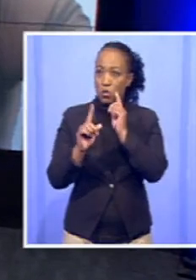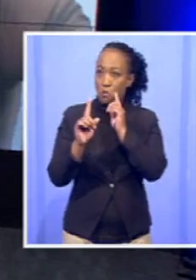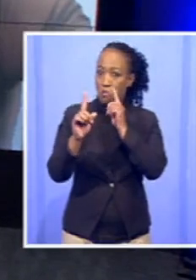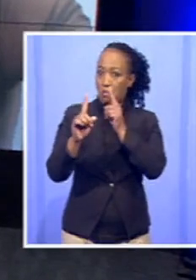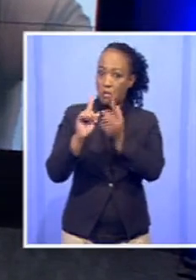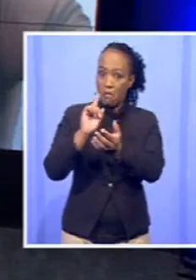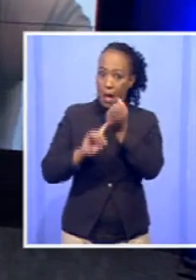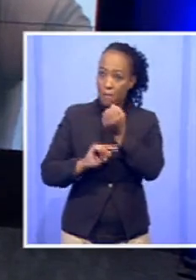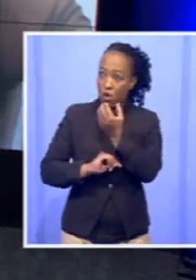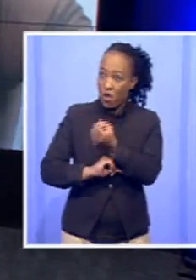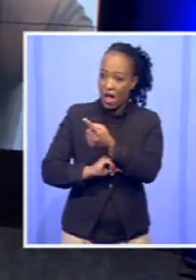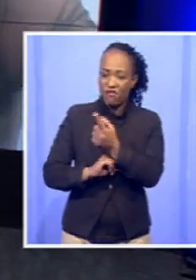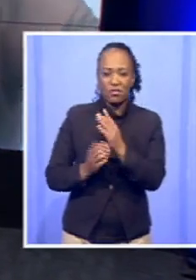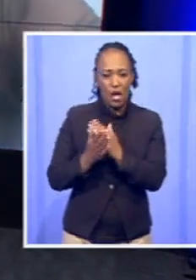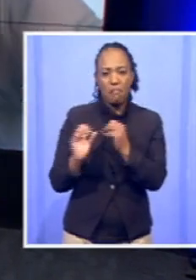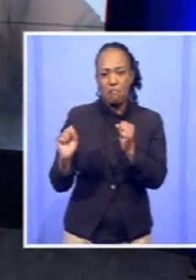have.